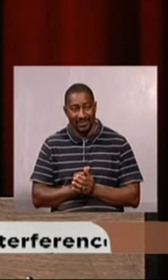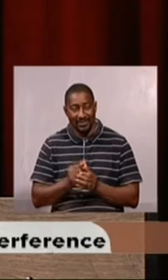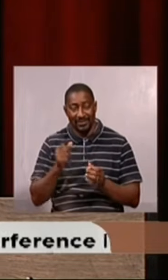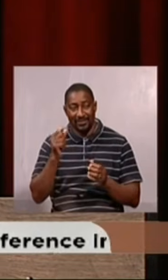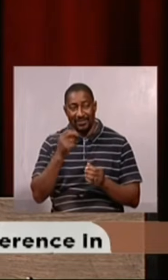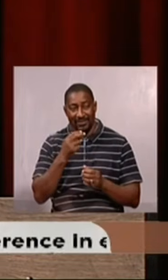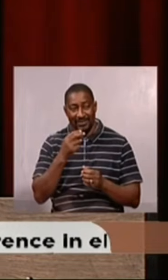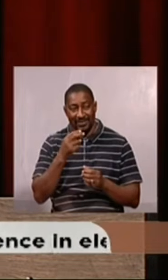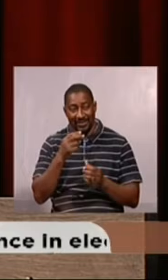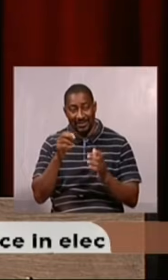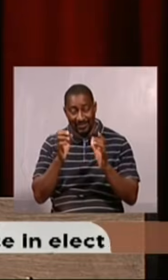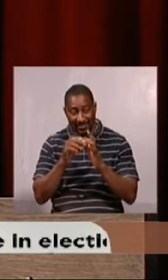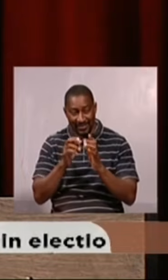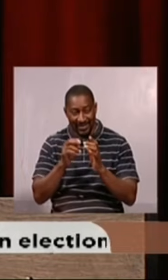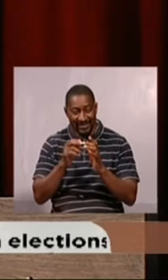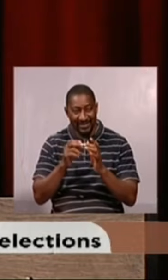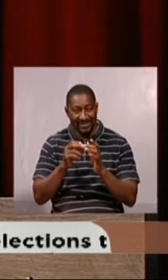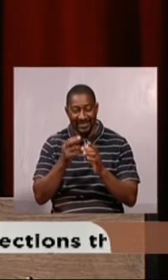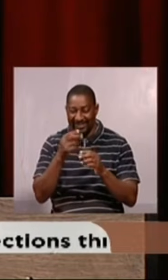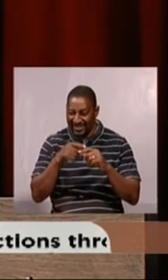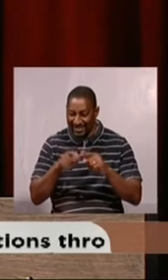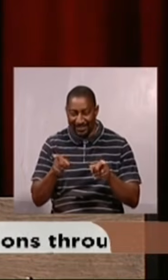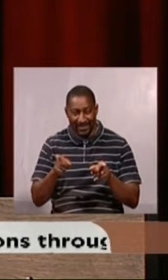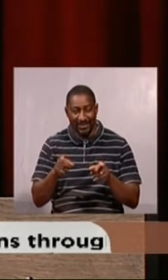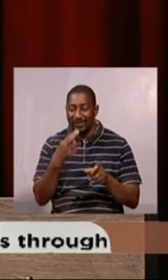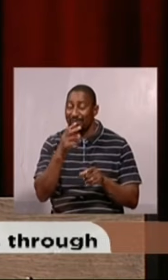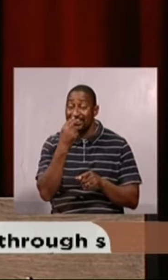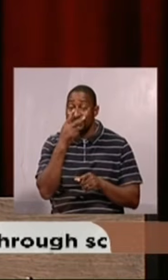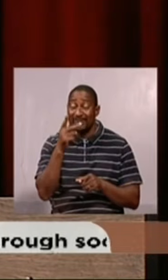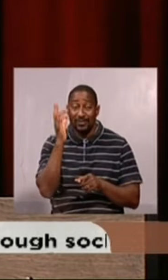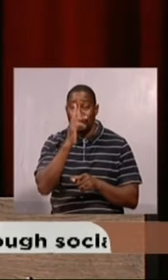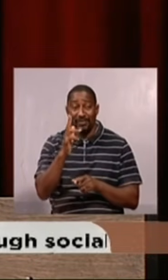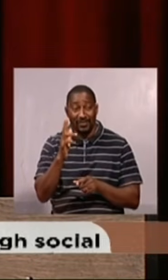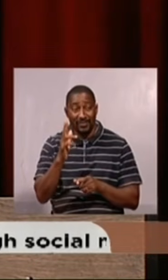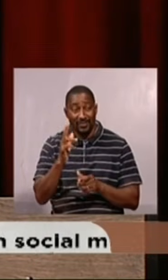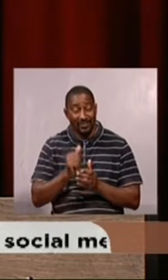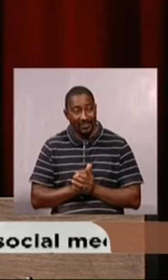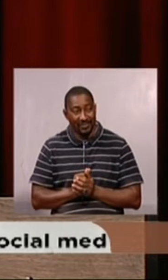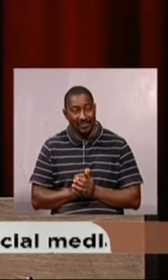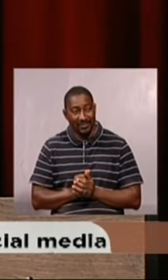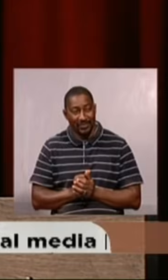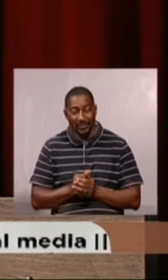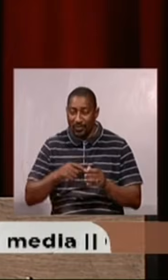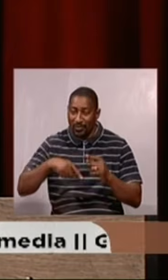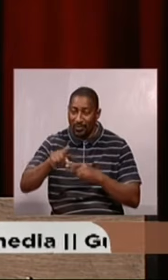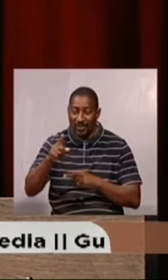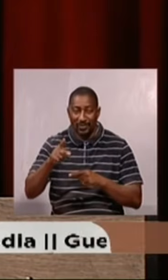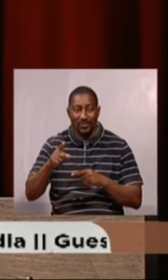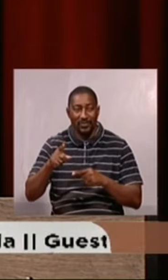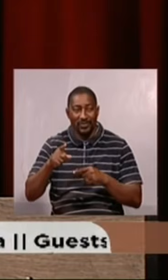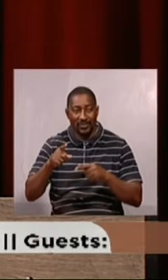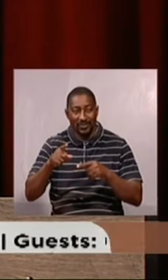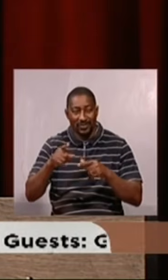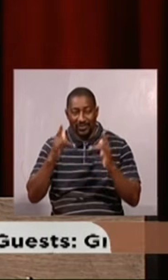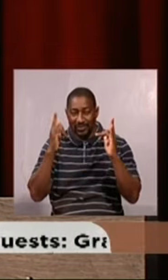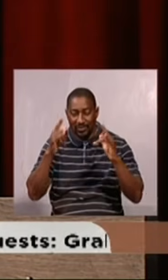packed. That won't go away. The rallies. Yeah. That won't go away anytime soon. But is it cheaper for me